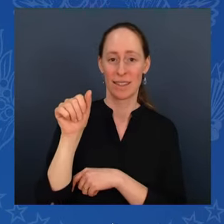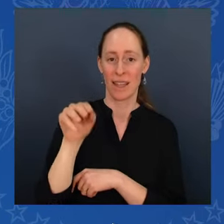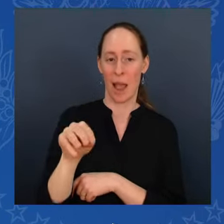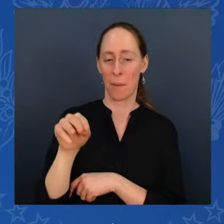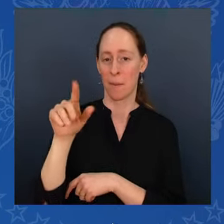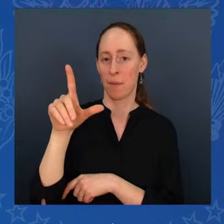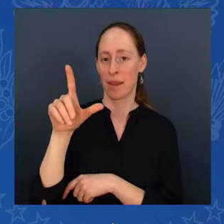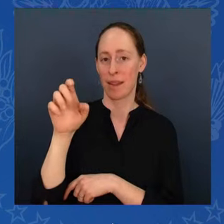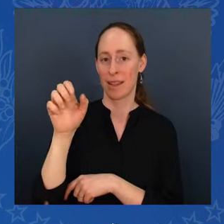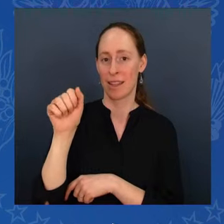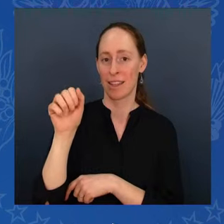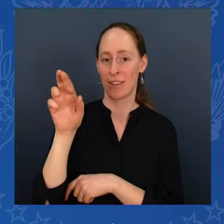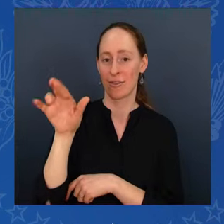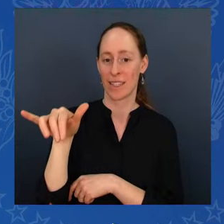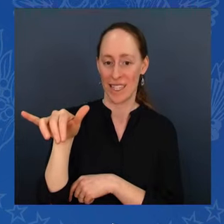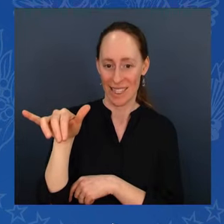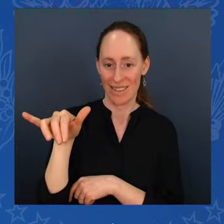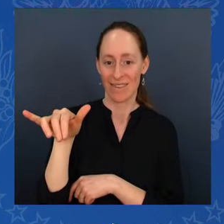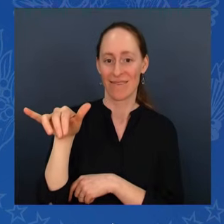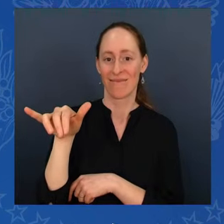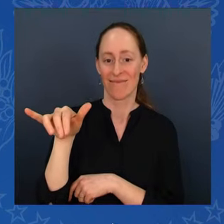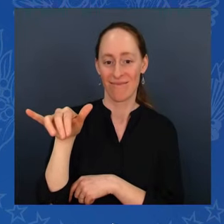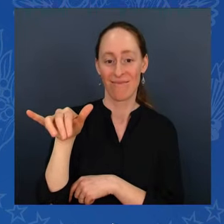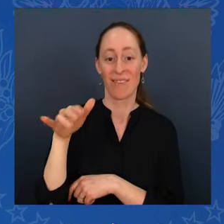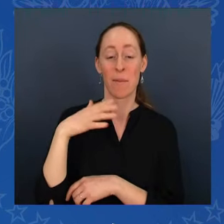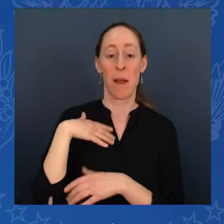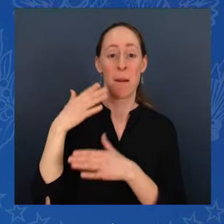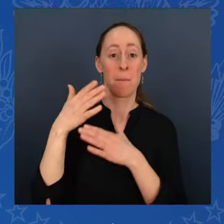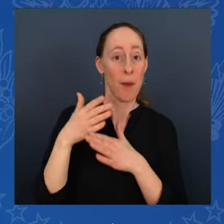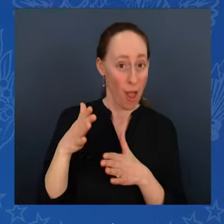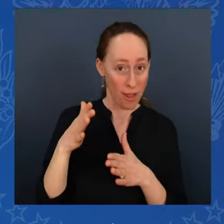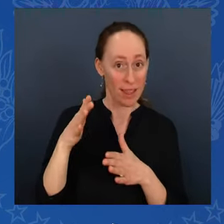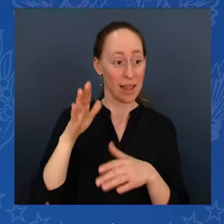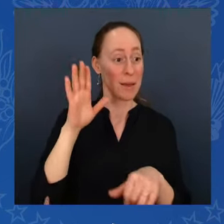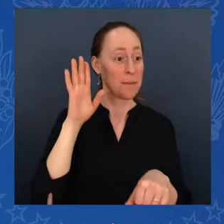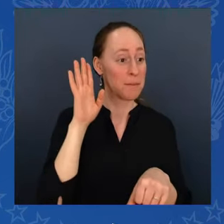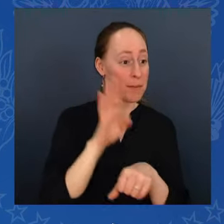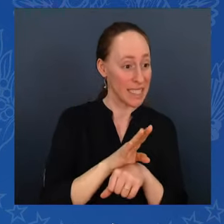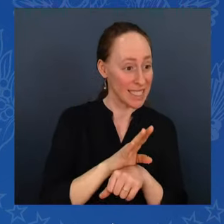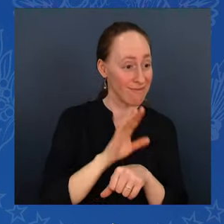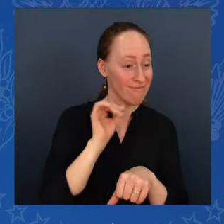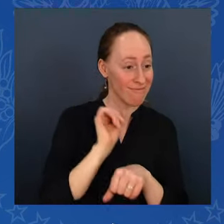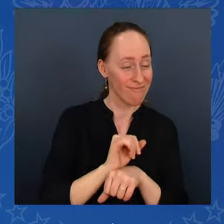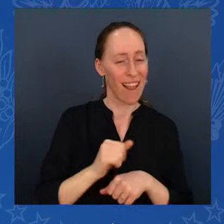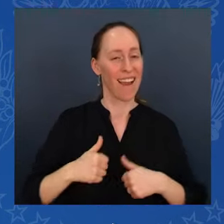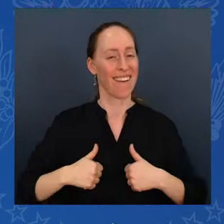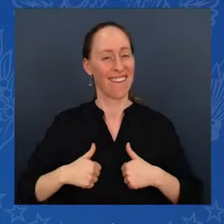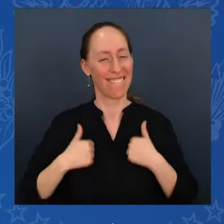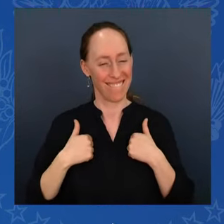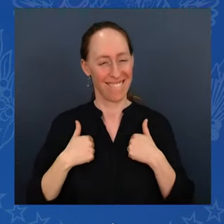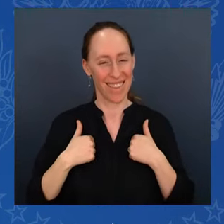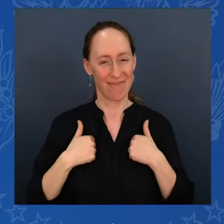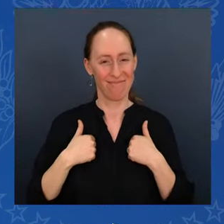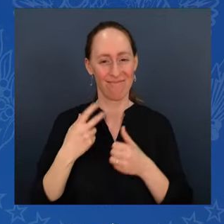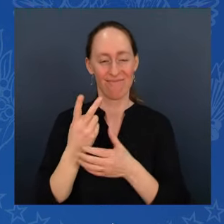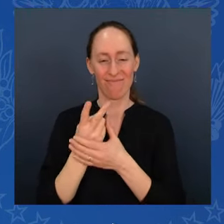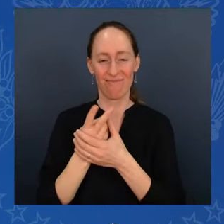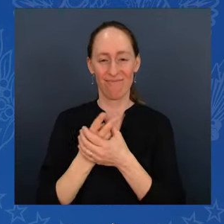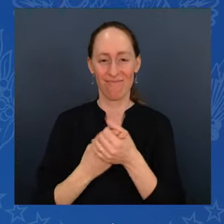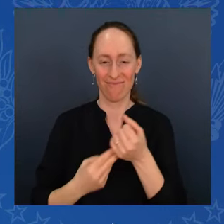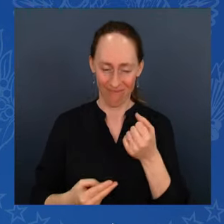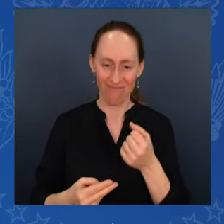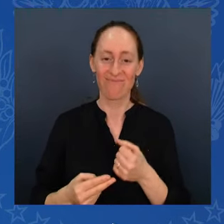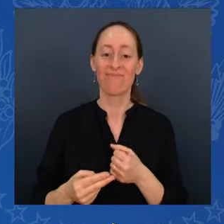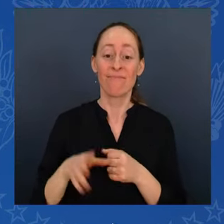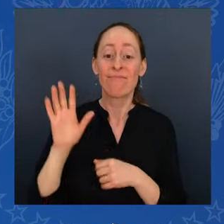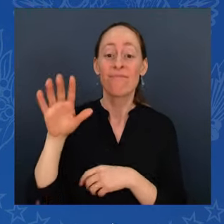and raised Wisconsinites, hailing from Burlington and Kimberly, Wisconsin. We're first-generation college students, business owners.